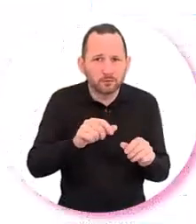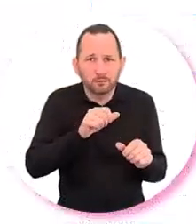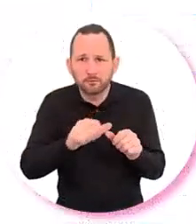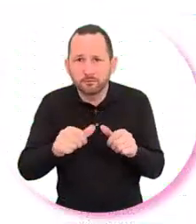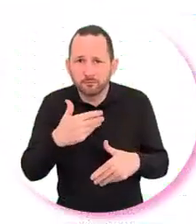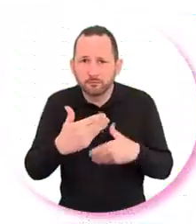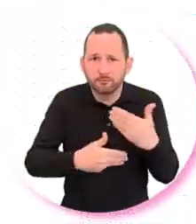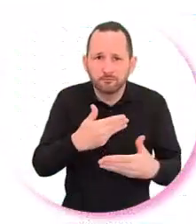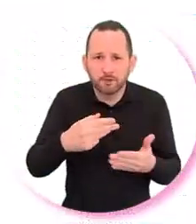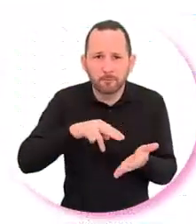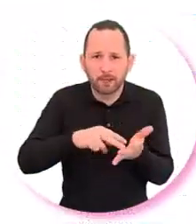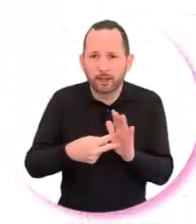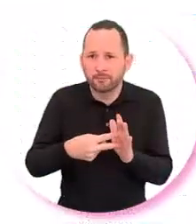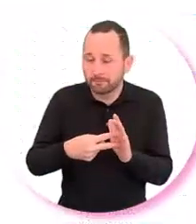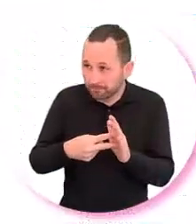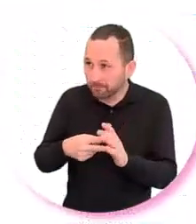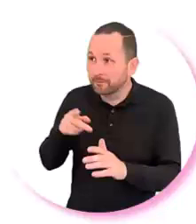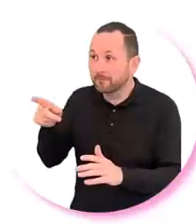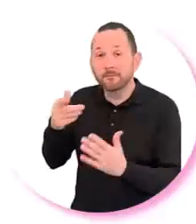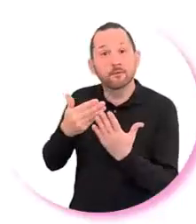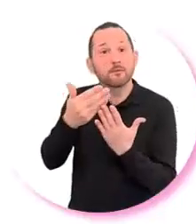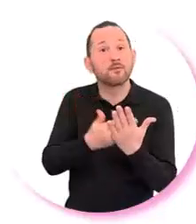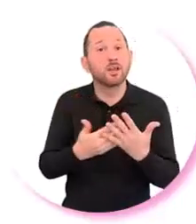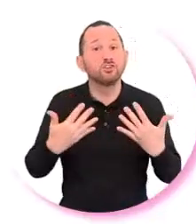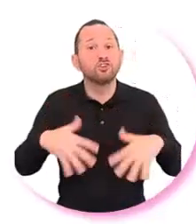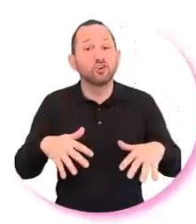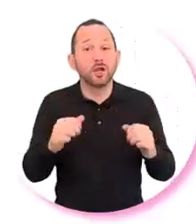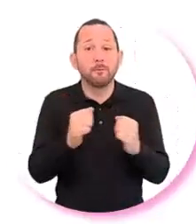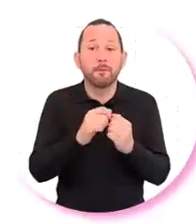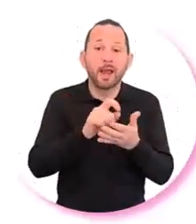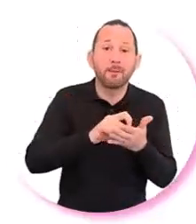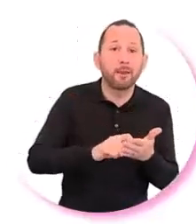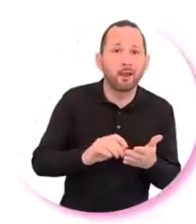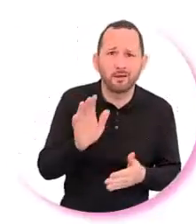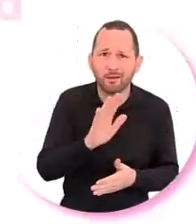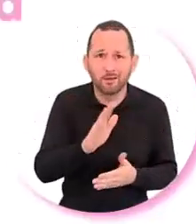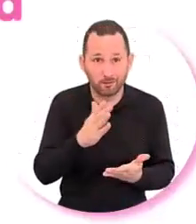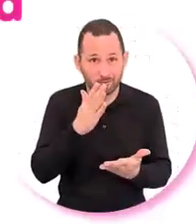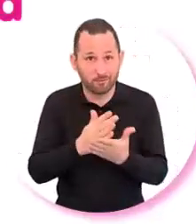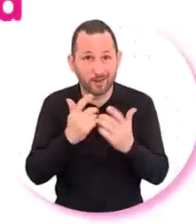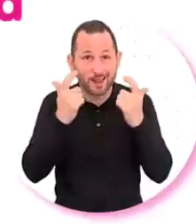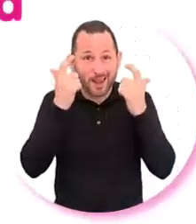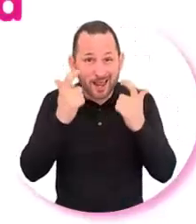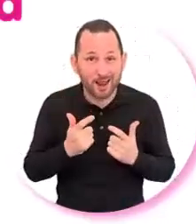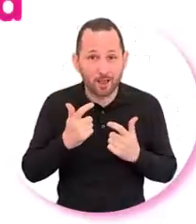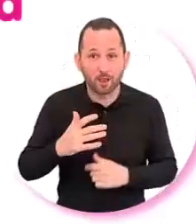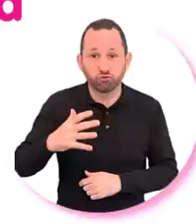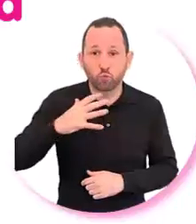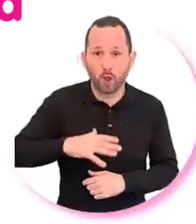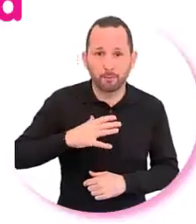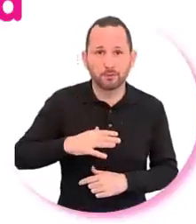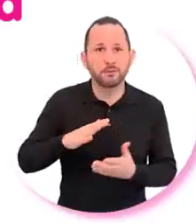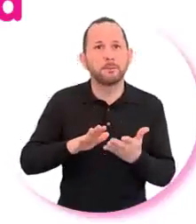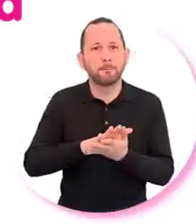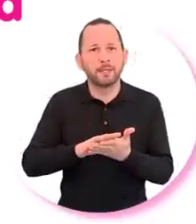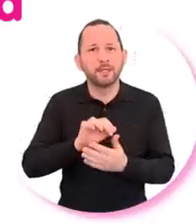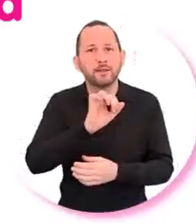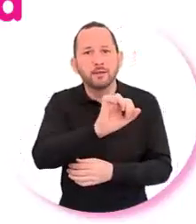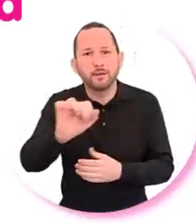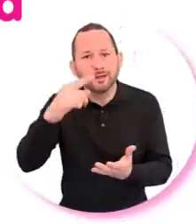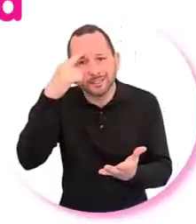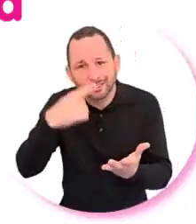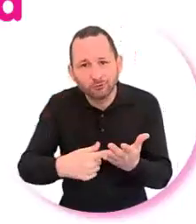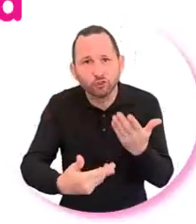circumstances. These forms aren't just paperwork, they're your legal safeguards. They ensure your wishes are documented,